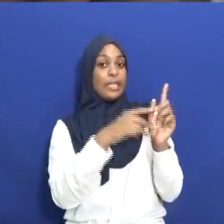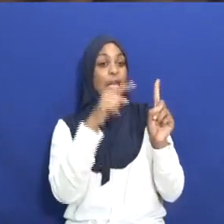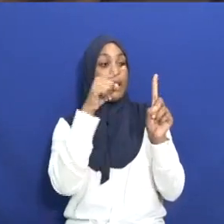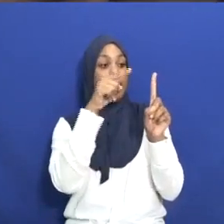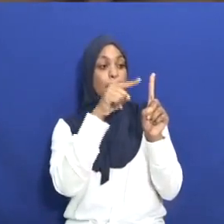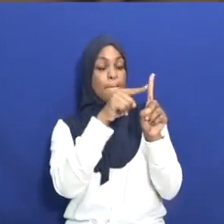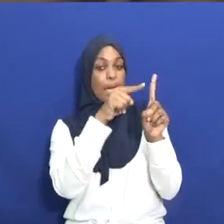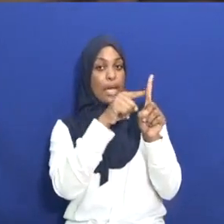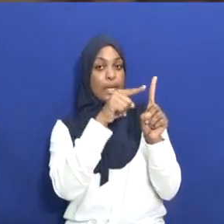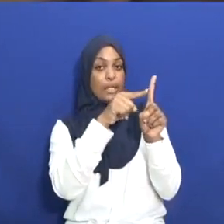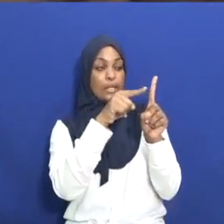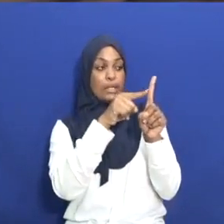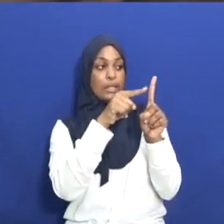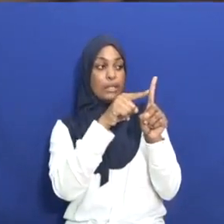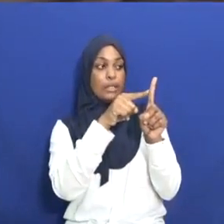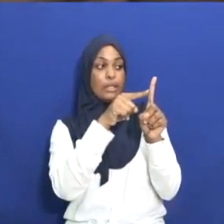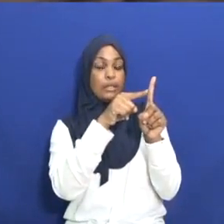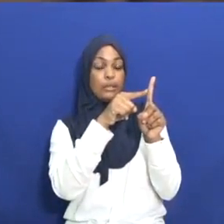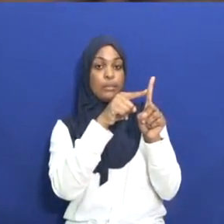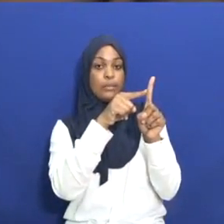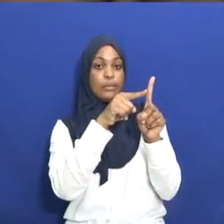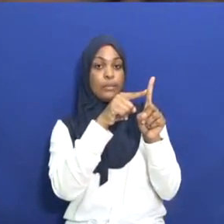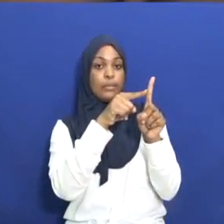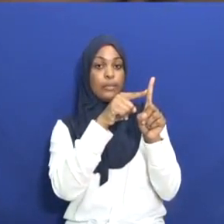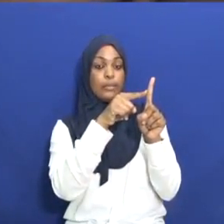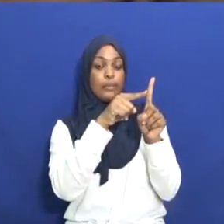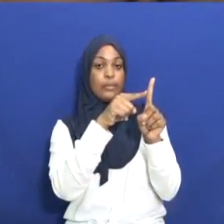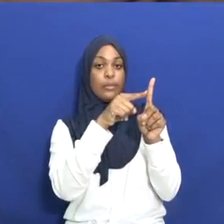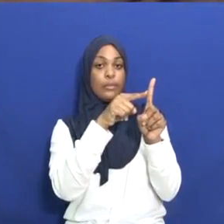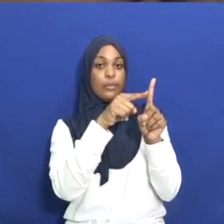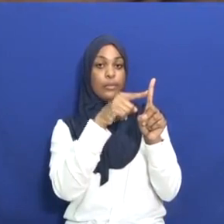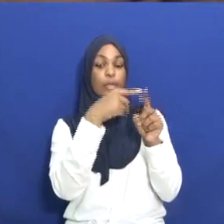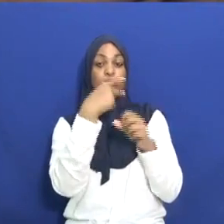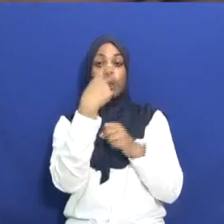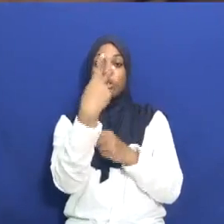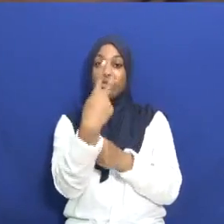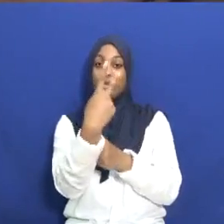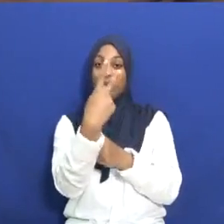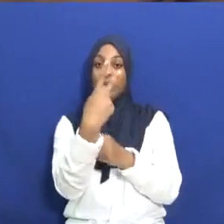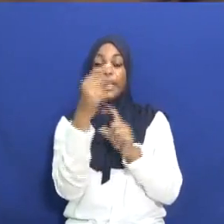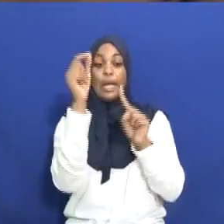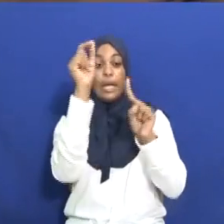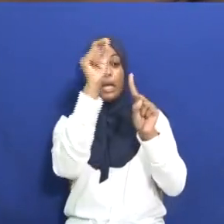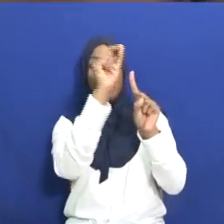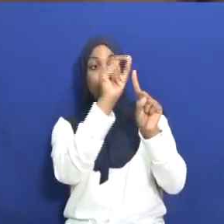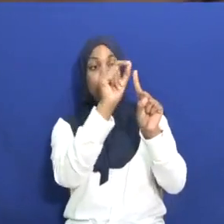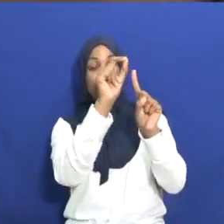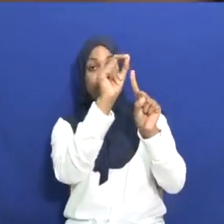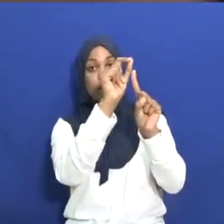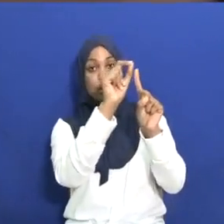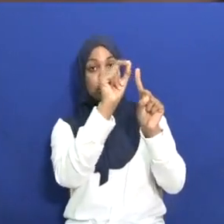and the top number here, 2, is called the exponent.